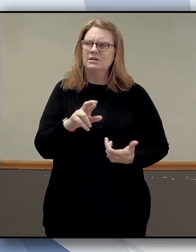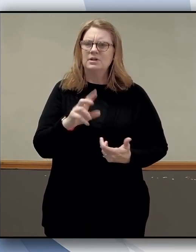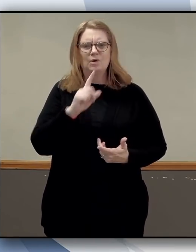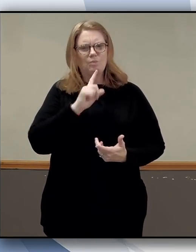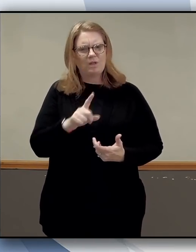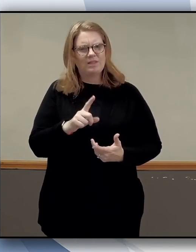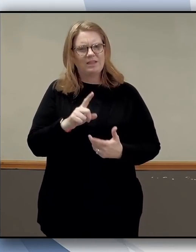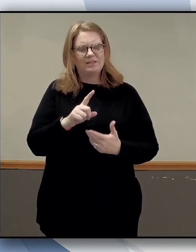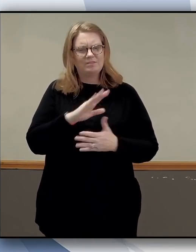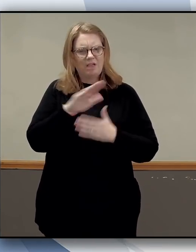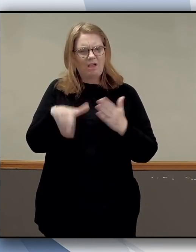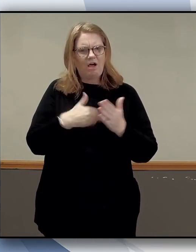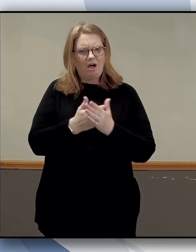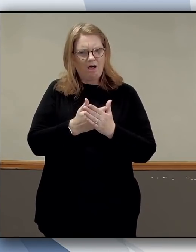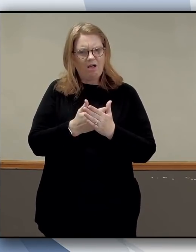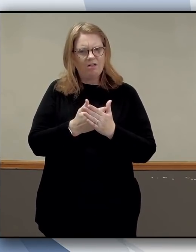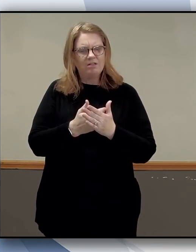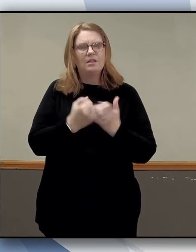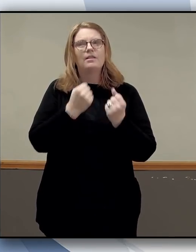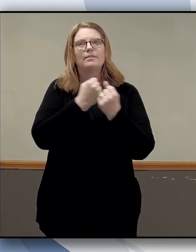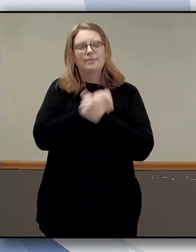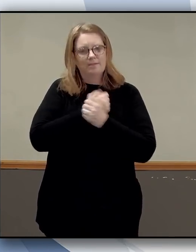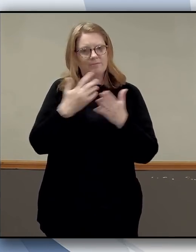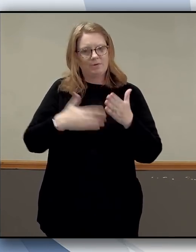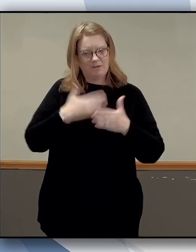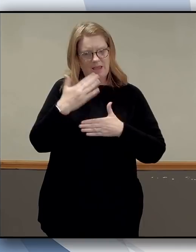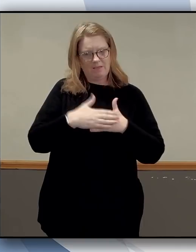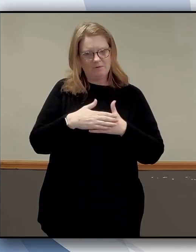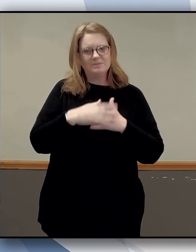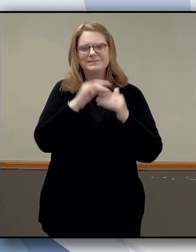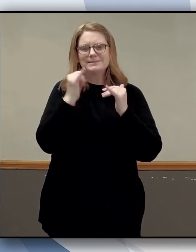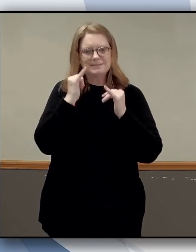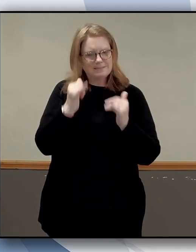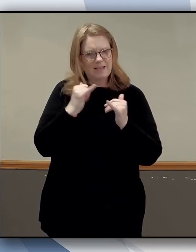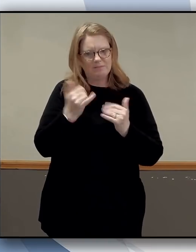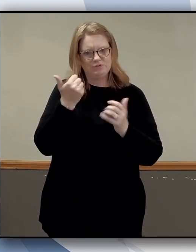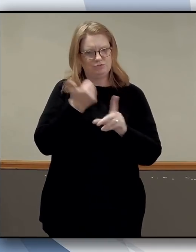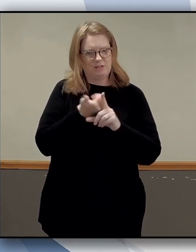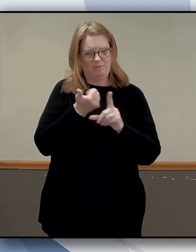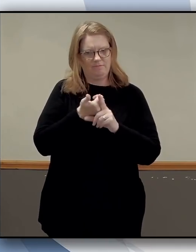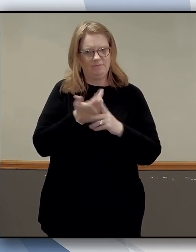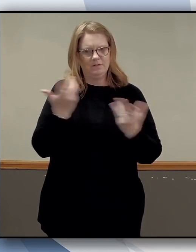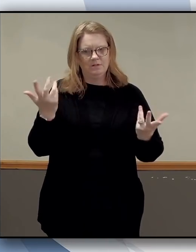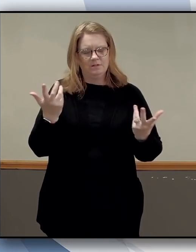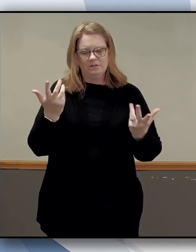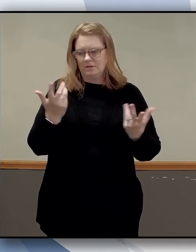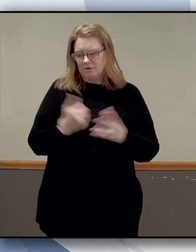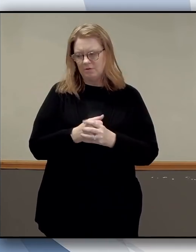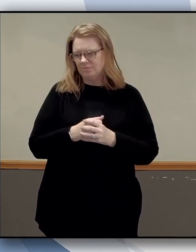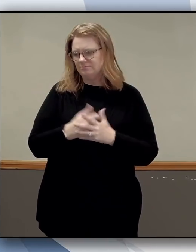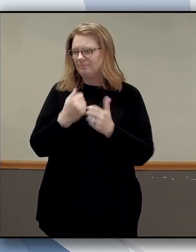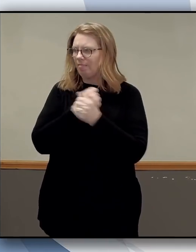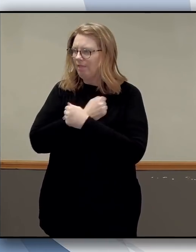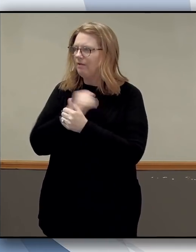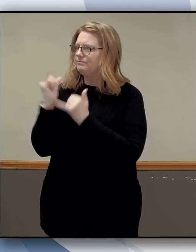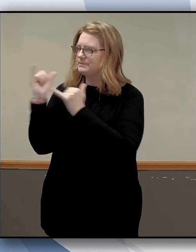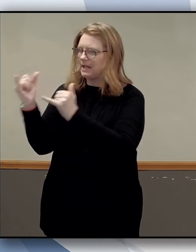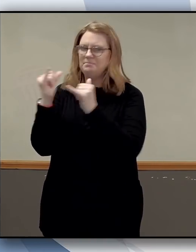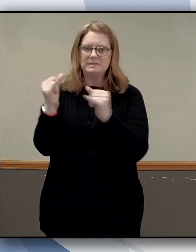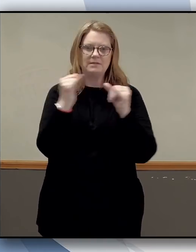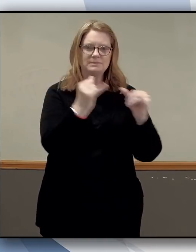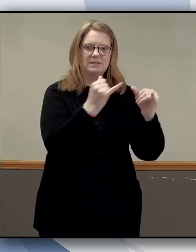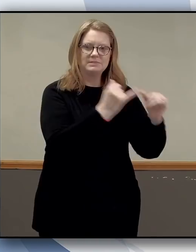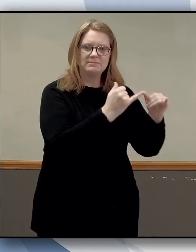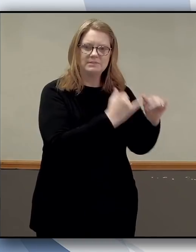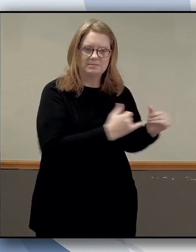basic elements of love thy neighbor as thyself. But I would say that we know that we're seeing it today in our schools, that